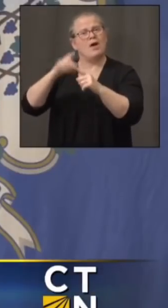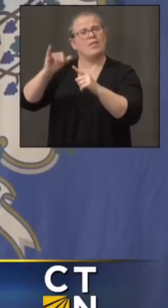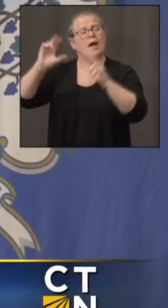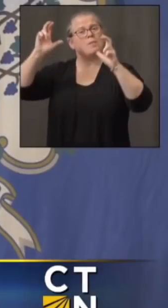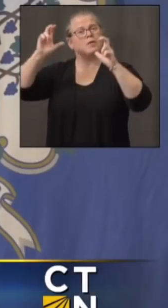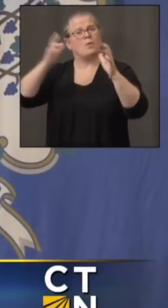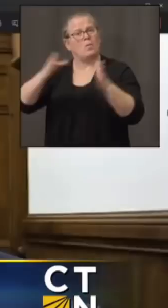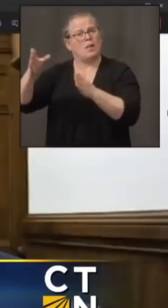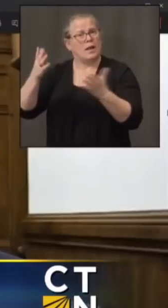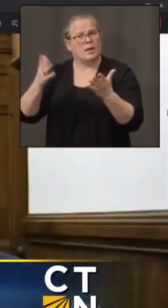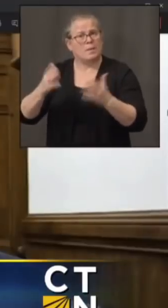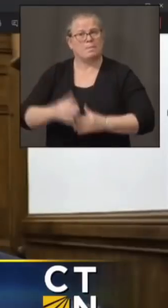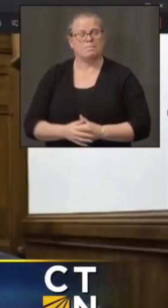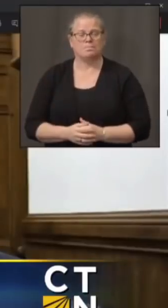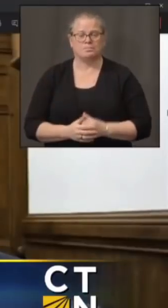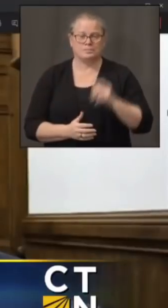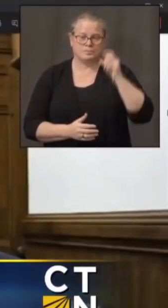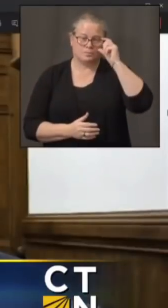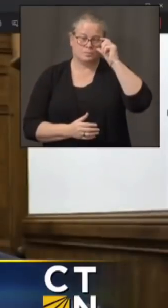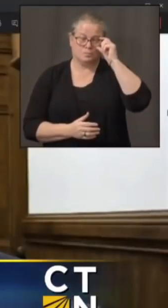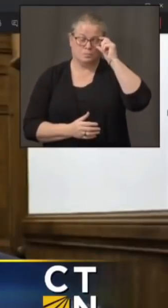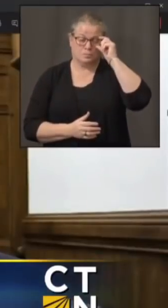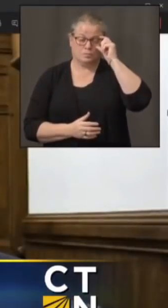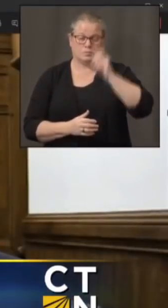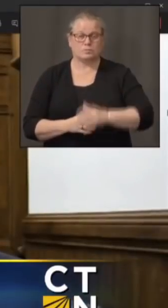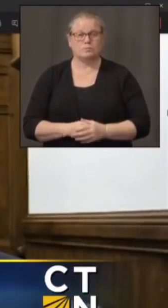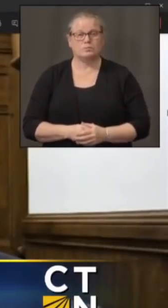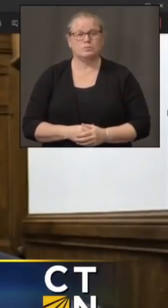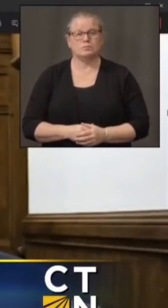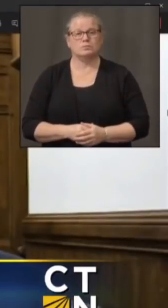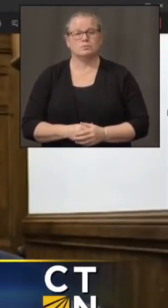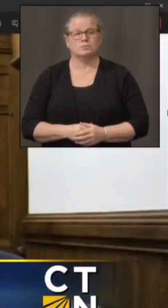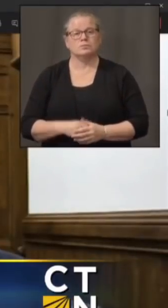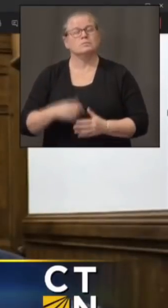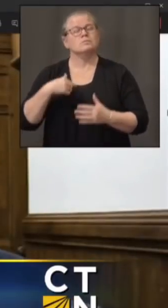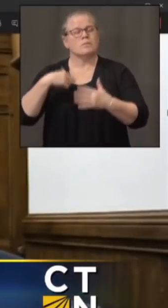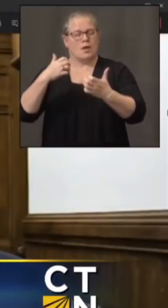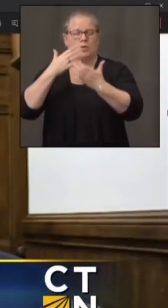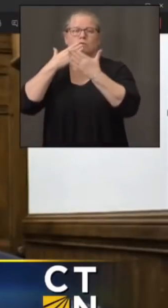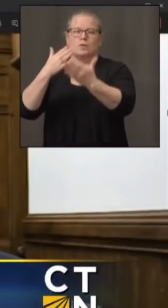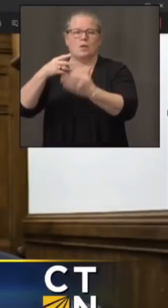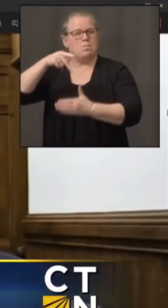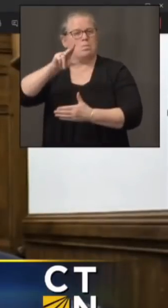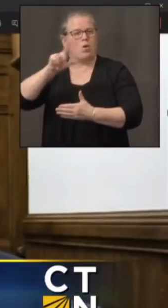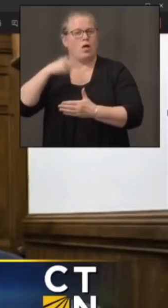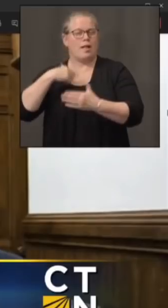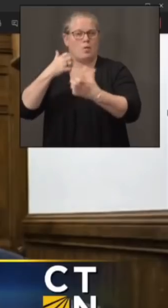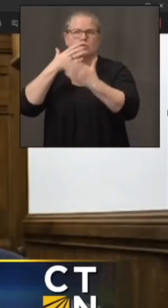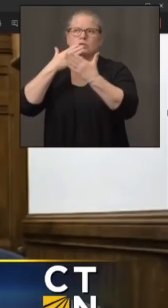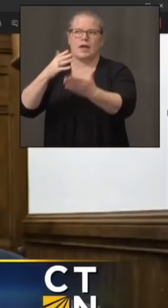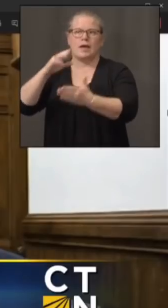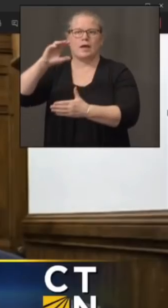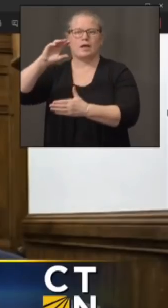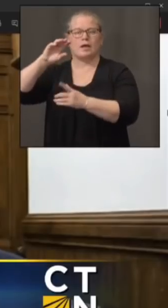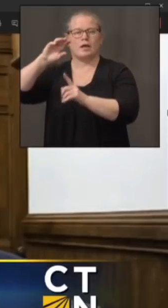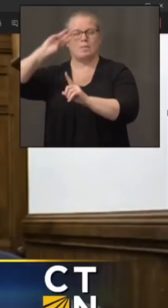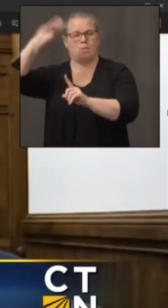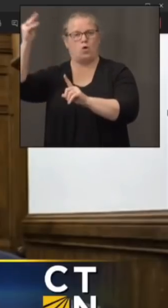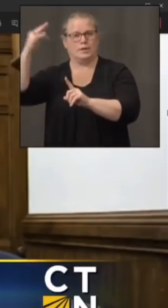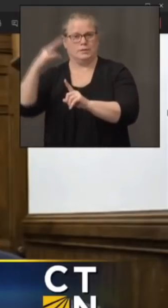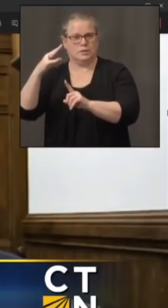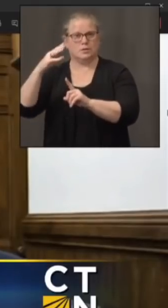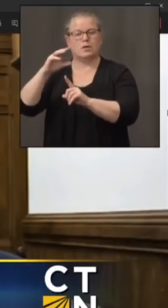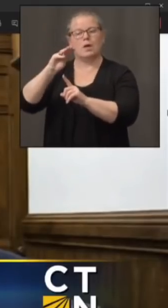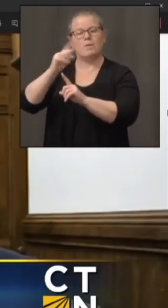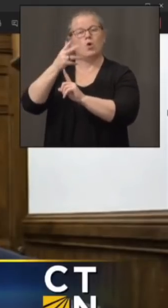to piggyback on that, I want to thank the Mohegan Sun for agreeing to take that action. Even going further, as